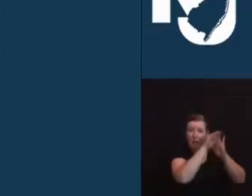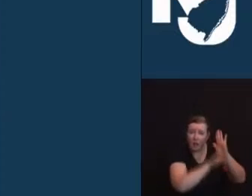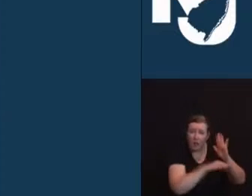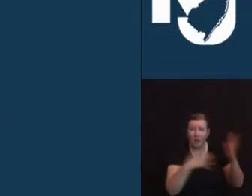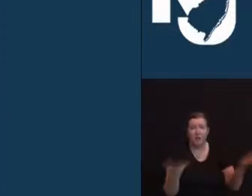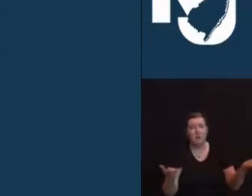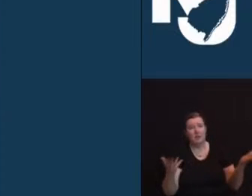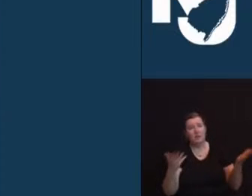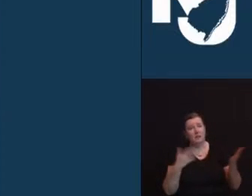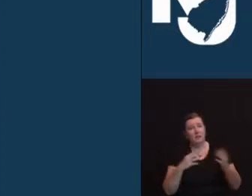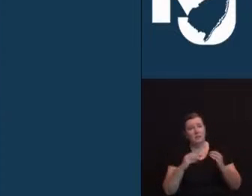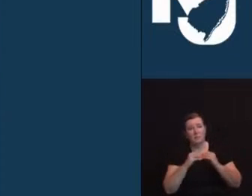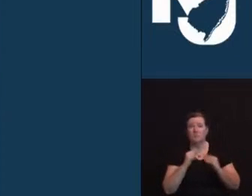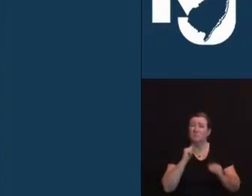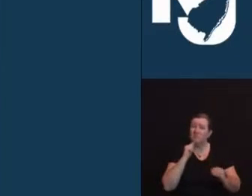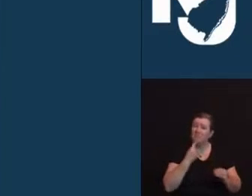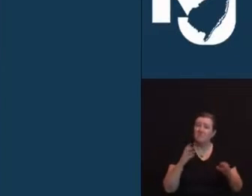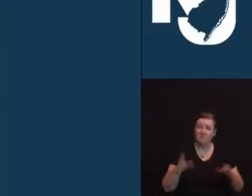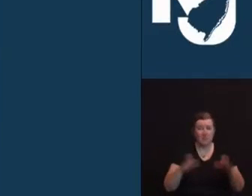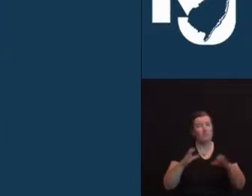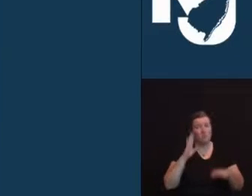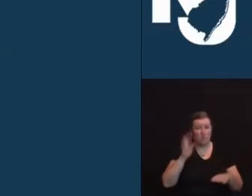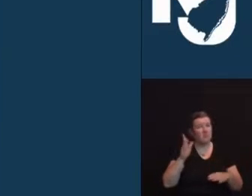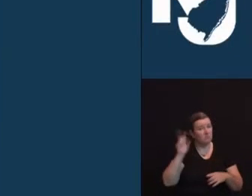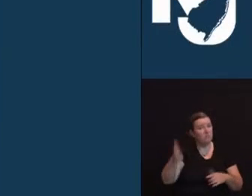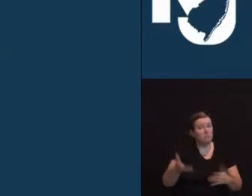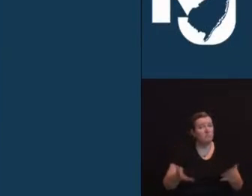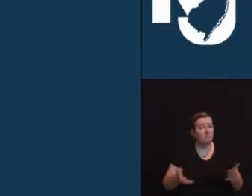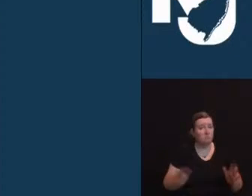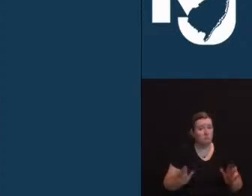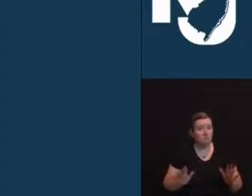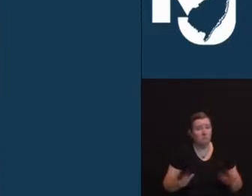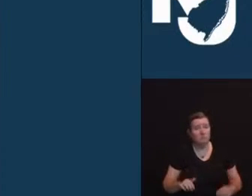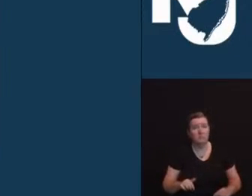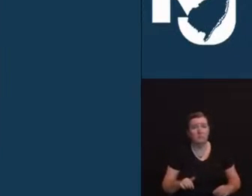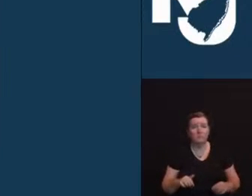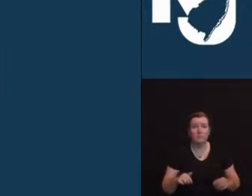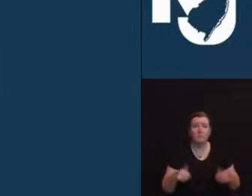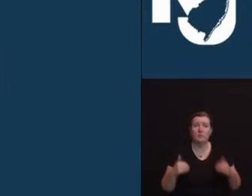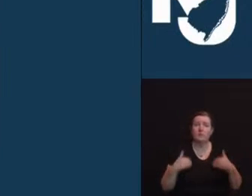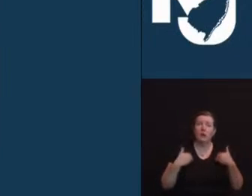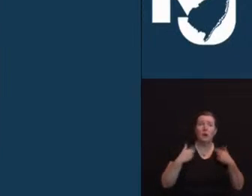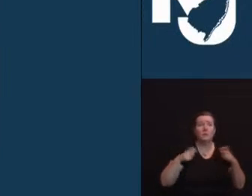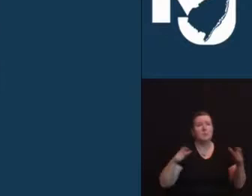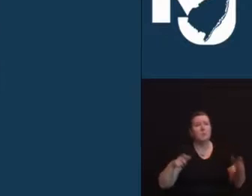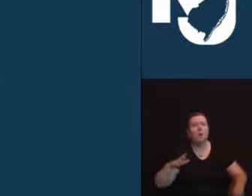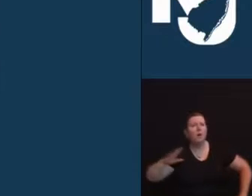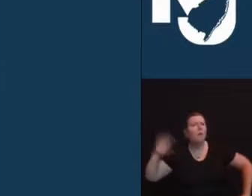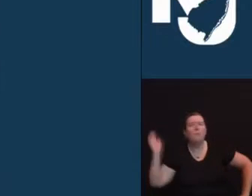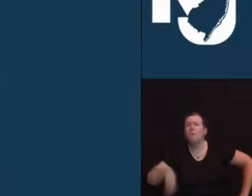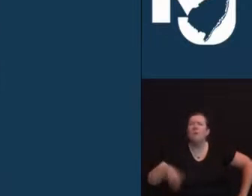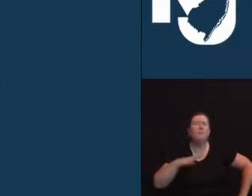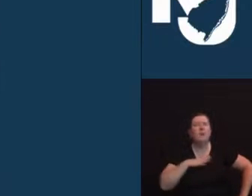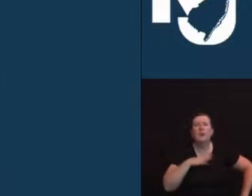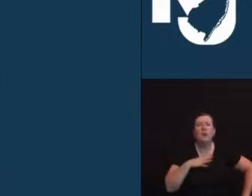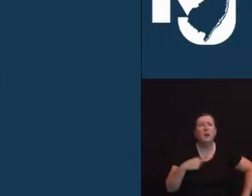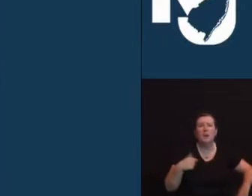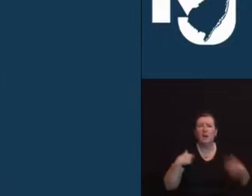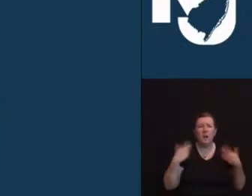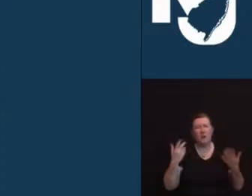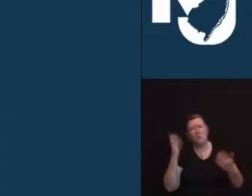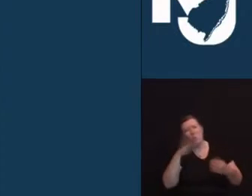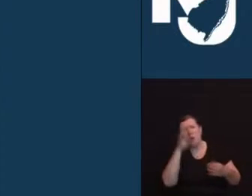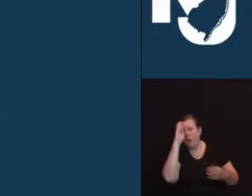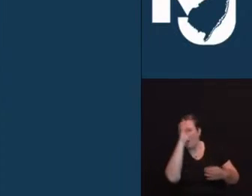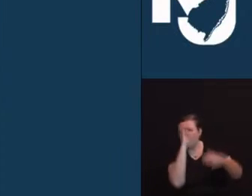Listen, I know in particular for young people, you may think you're invisible. Maybe you think that people aren't getting sick anymore or going to the hospital or dying anymore. Maybe you